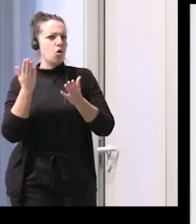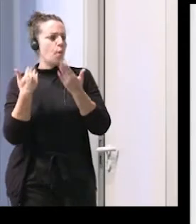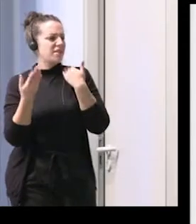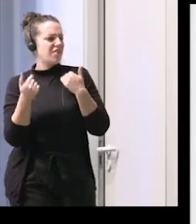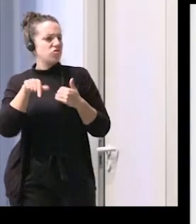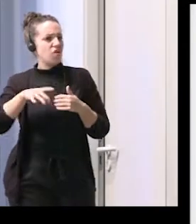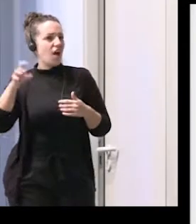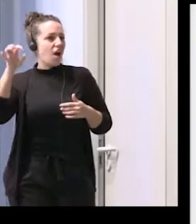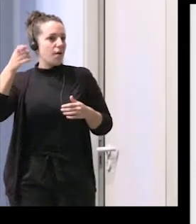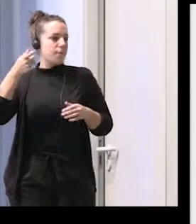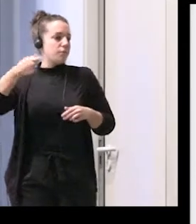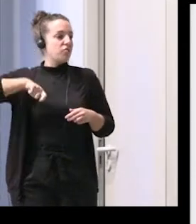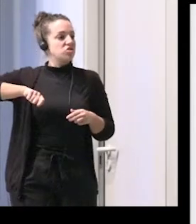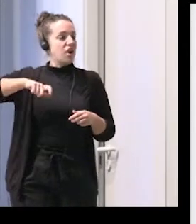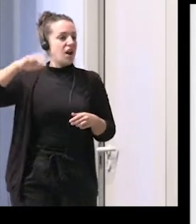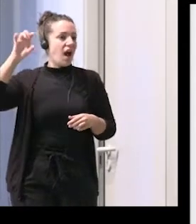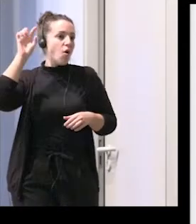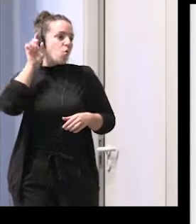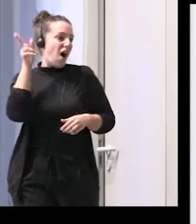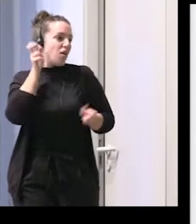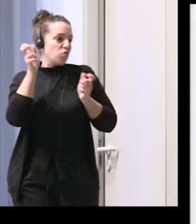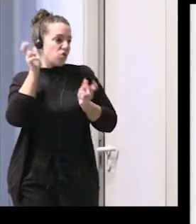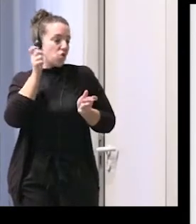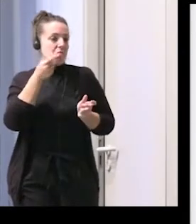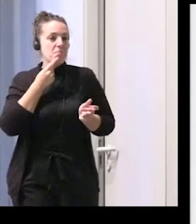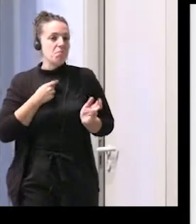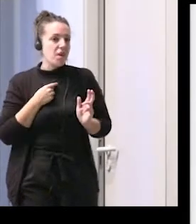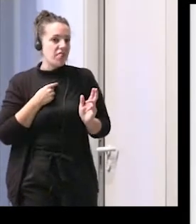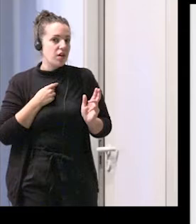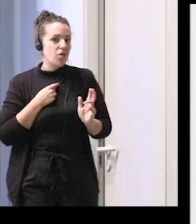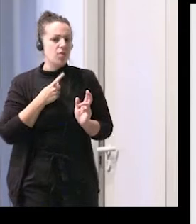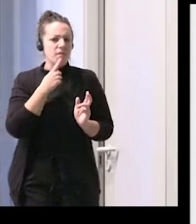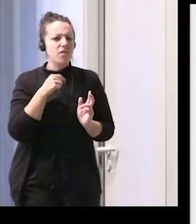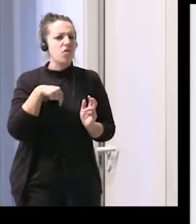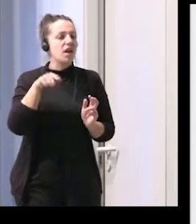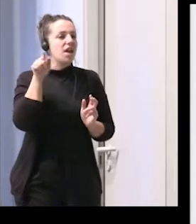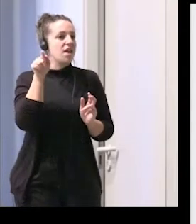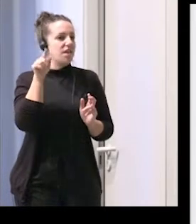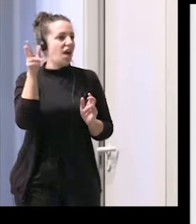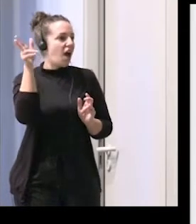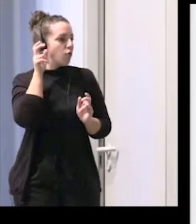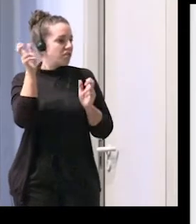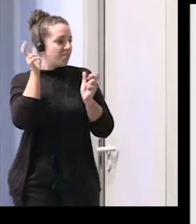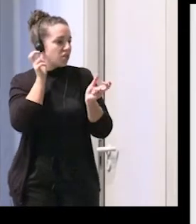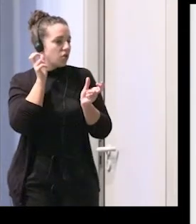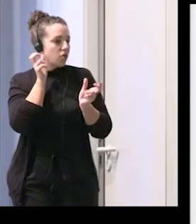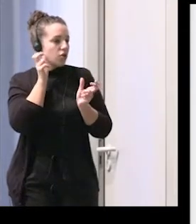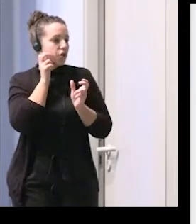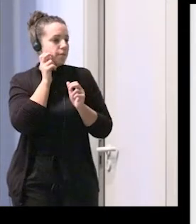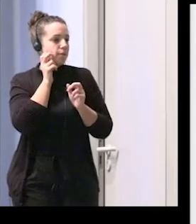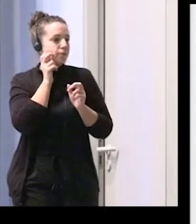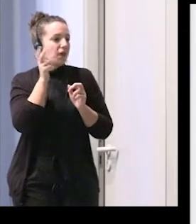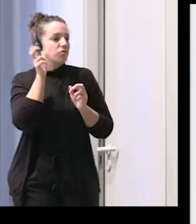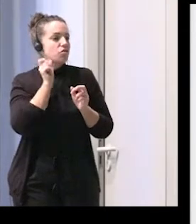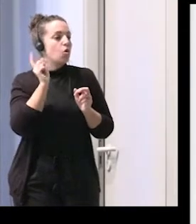asymmetric hearing. And she told me, "Can you just talk to my better hearing ear?" And I said to her, "I don't know